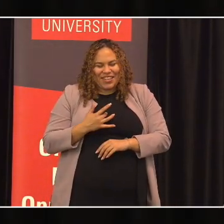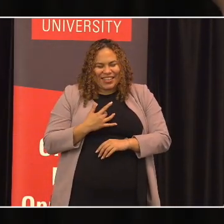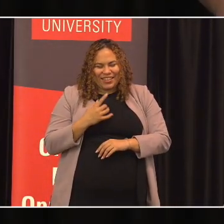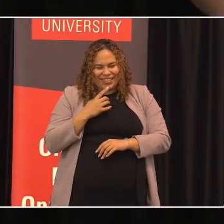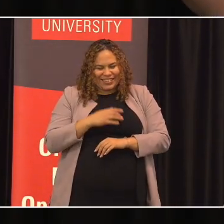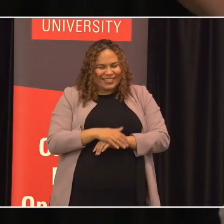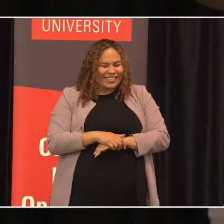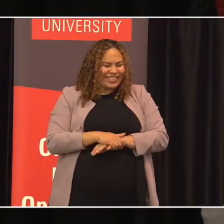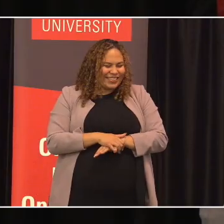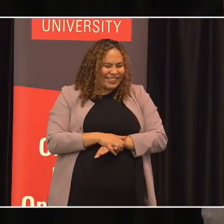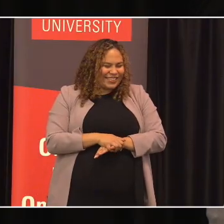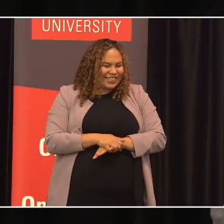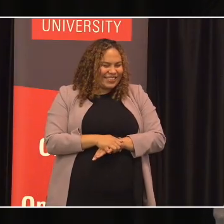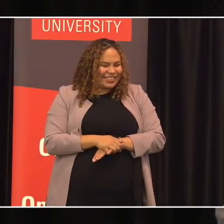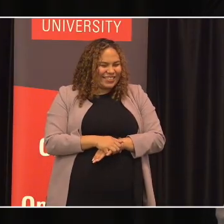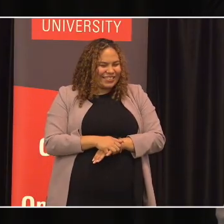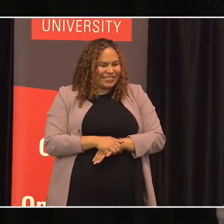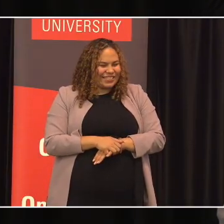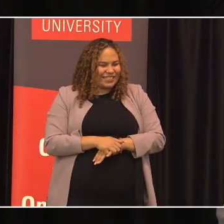There we go.